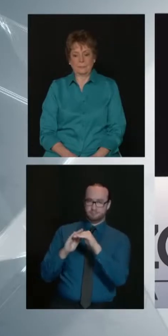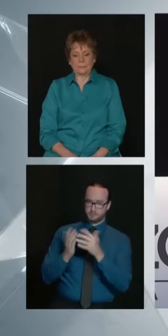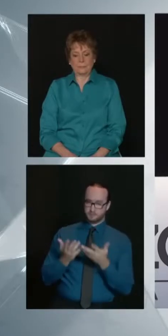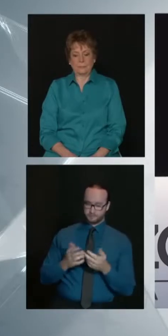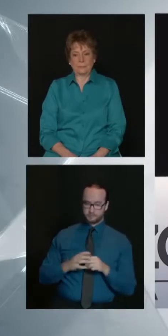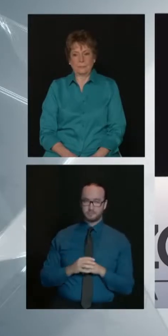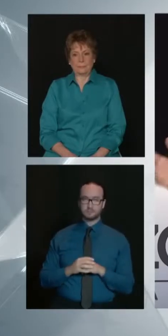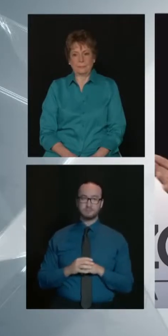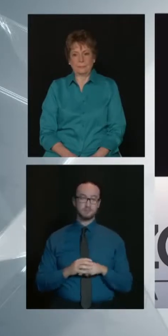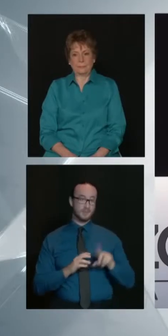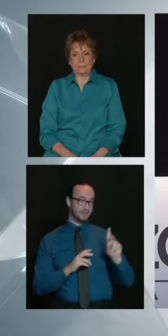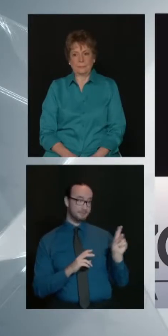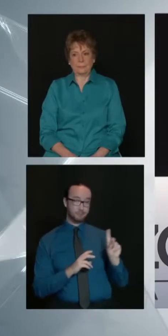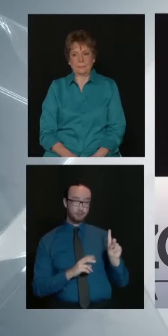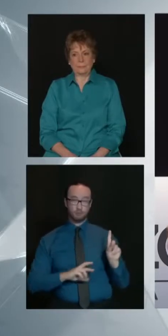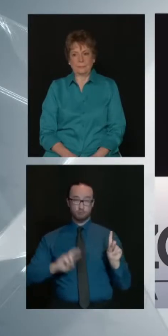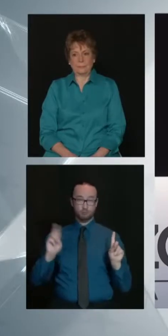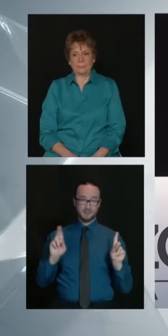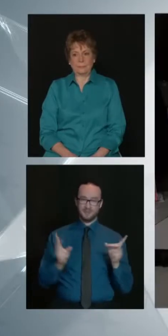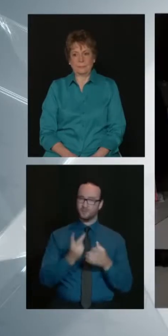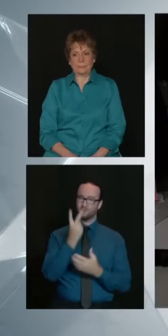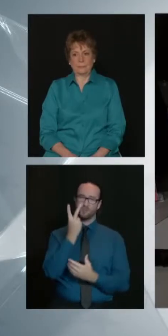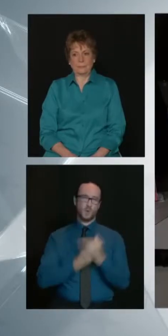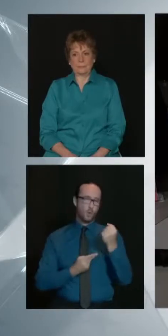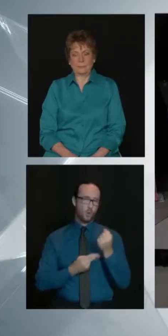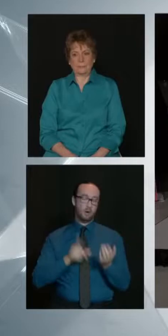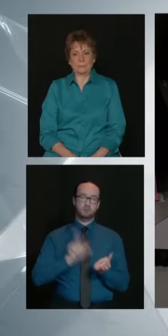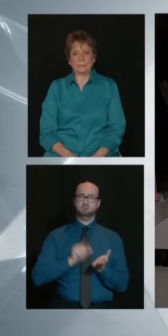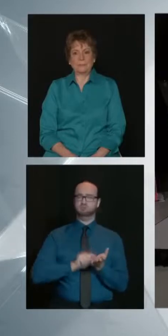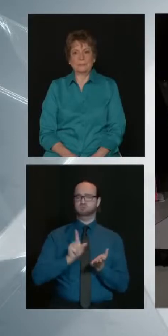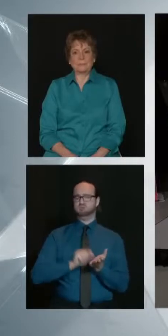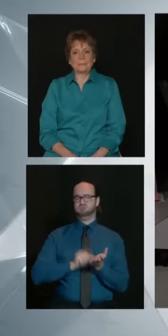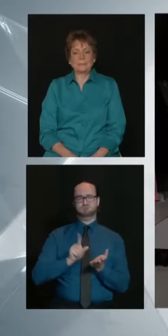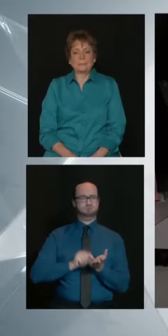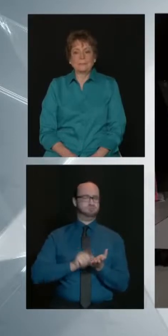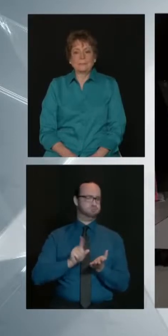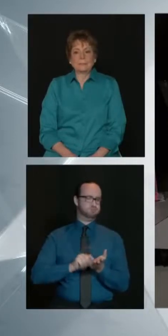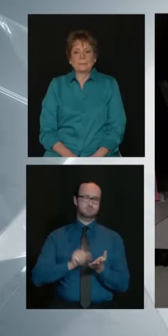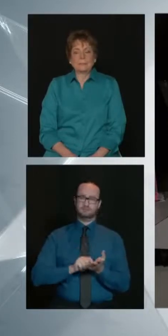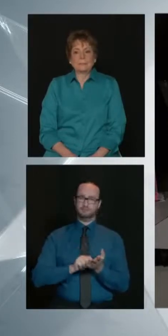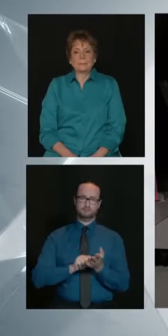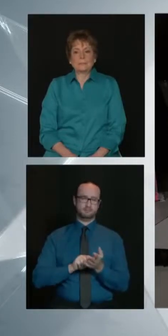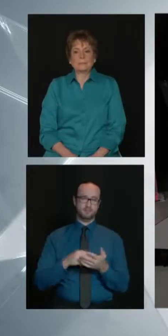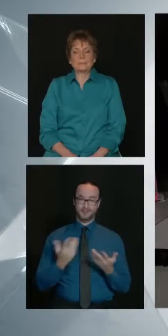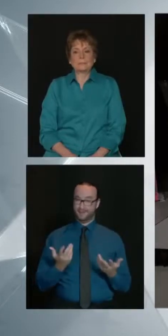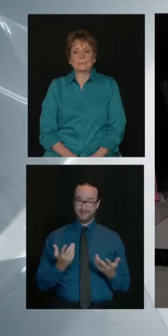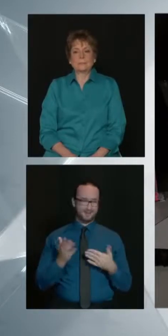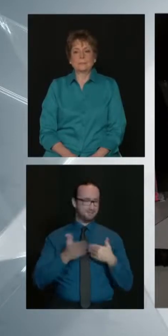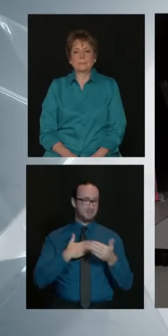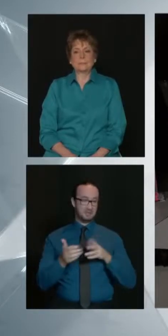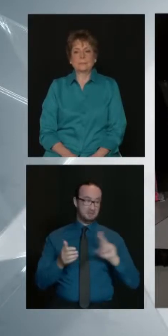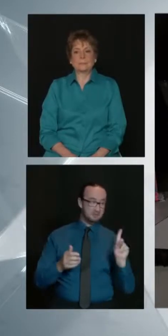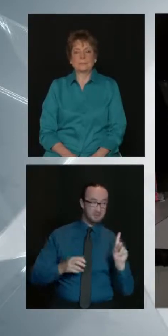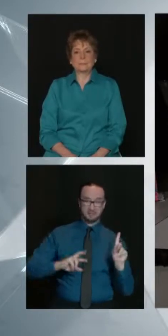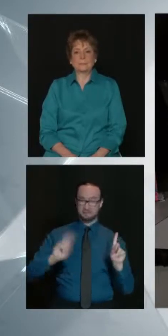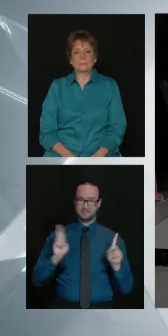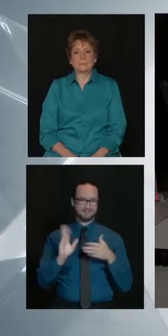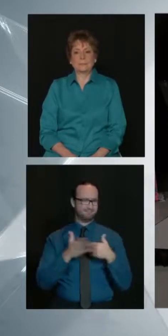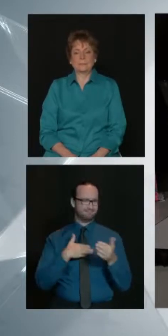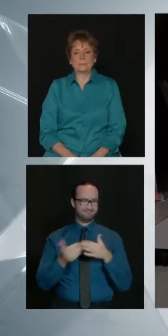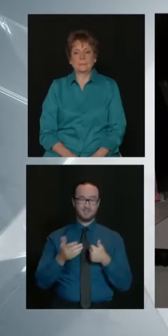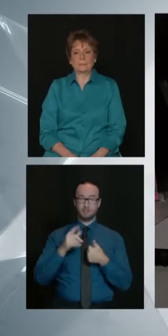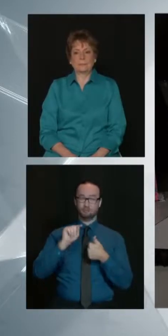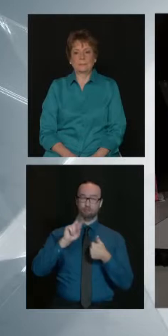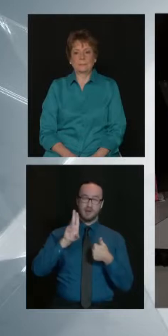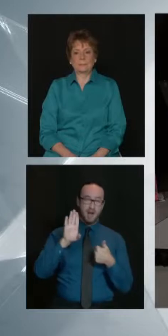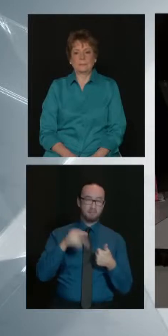printing money. It's not just this administration. It's Bush, it's Obama, it's Trump, it's Biden. They